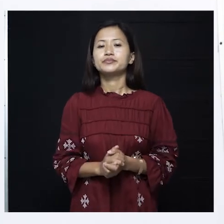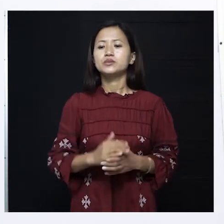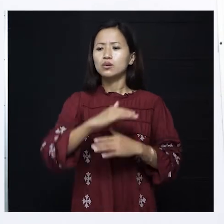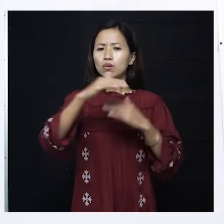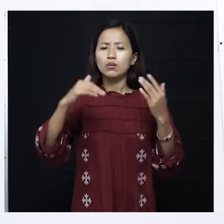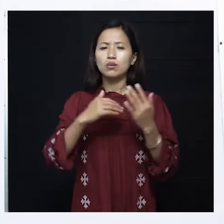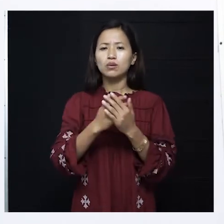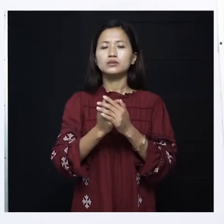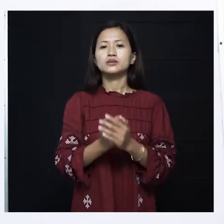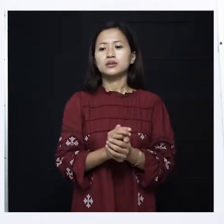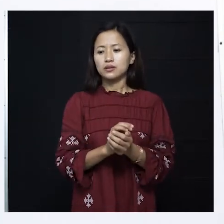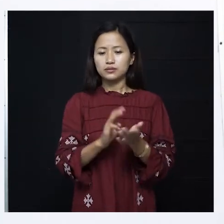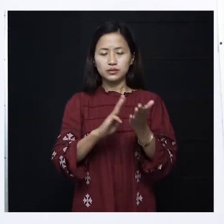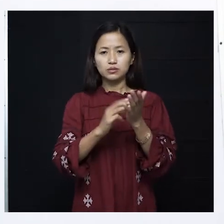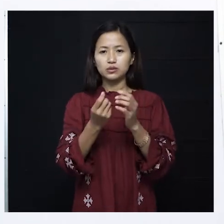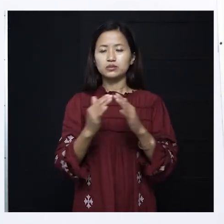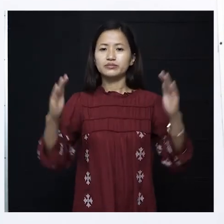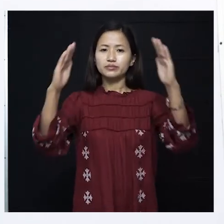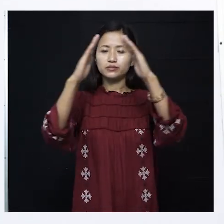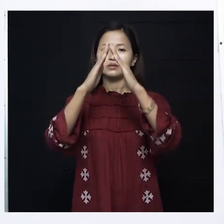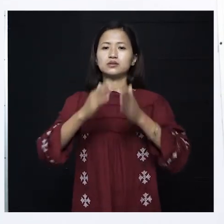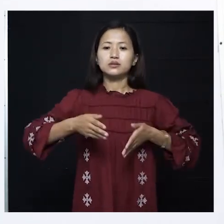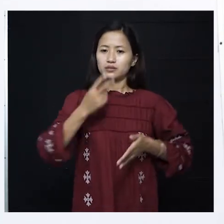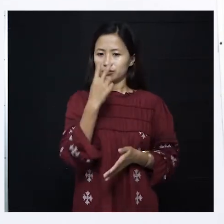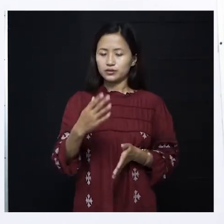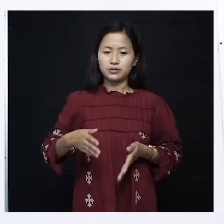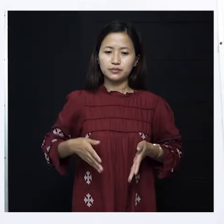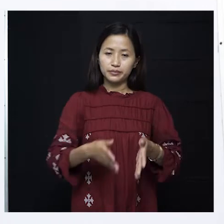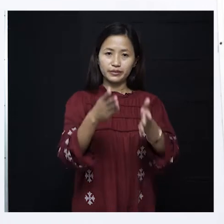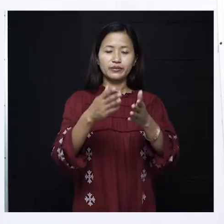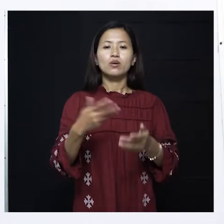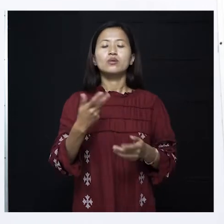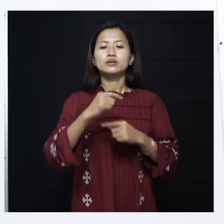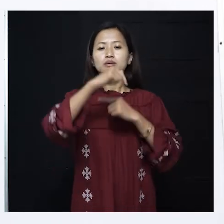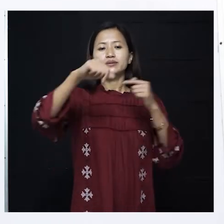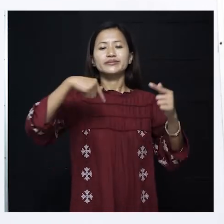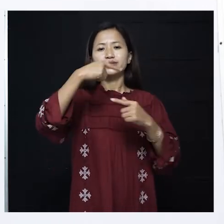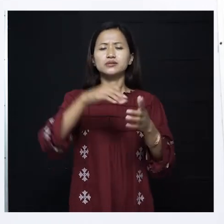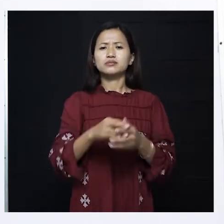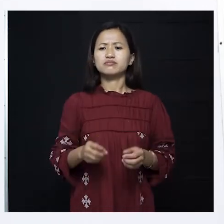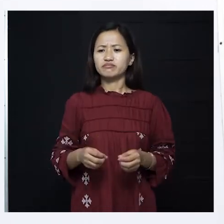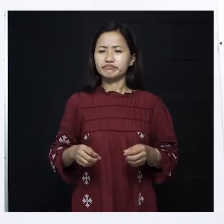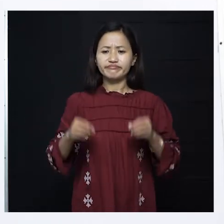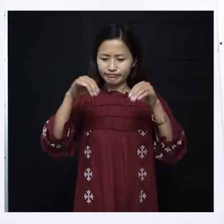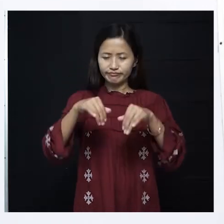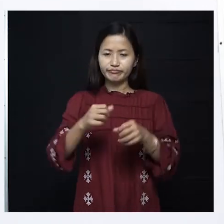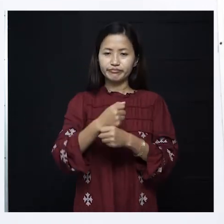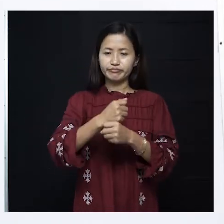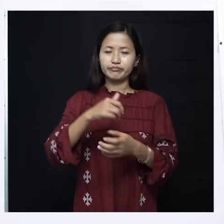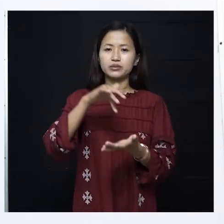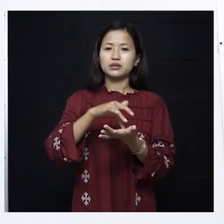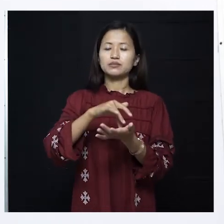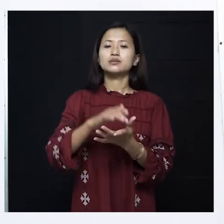all the mountains, plus you can see the roads, okay, the industries, where it is situated, and so on. So where everything is